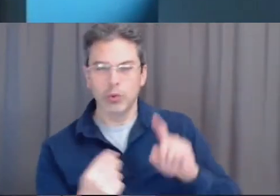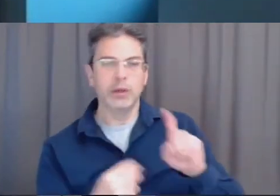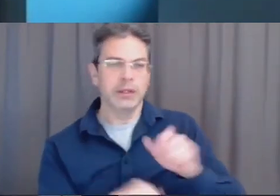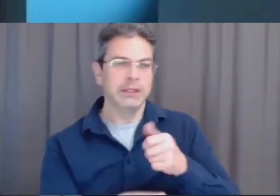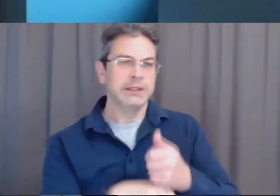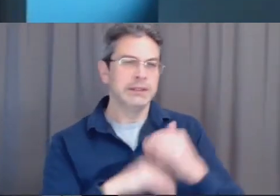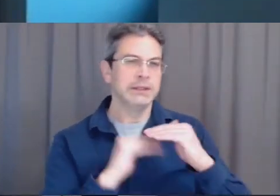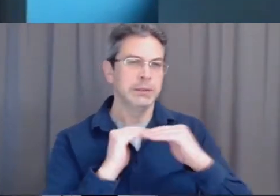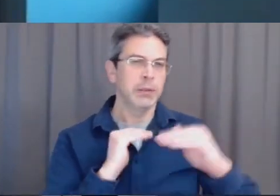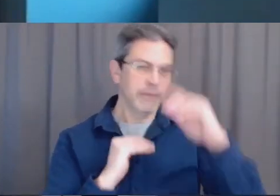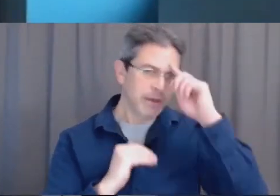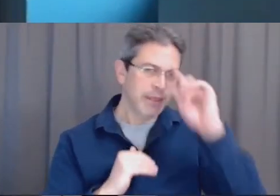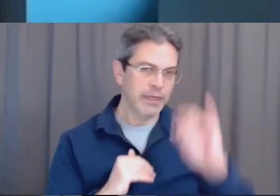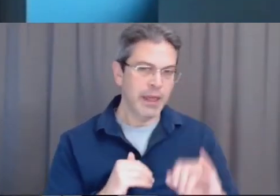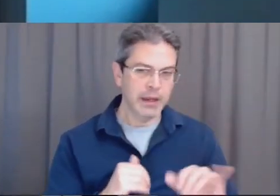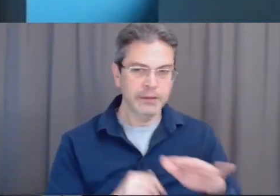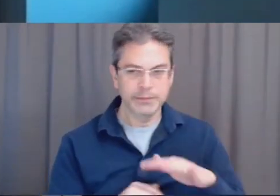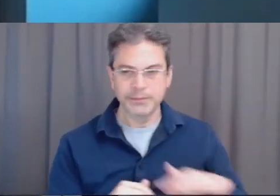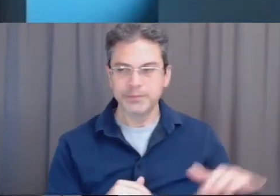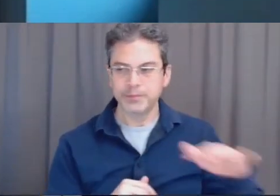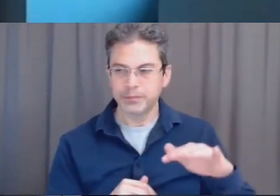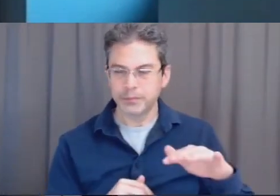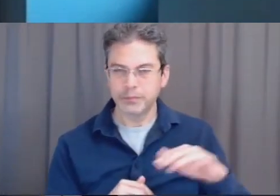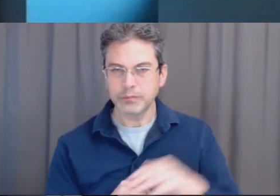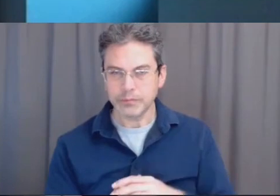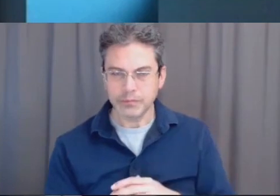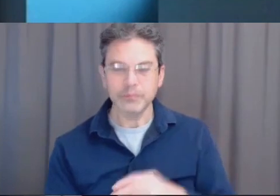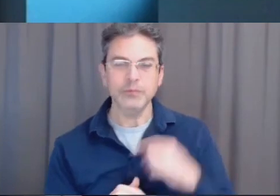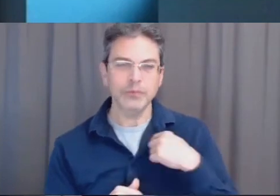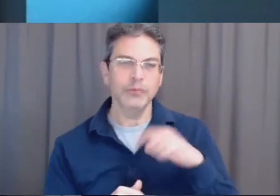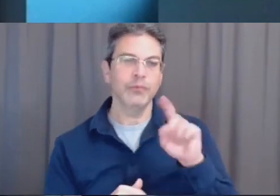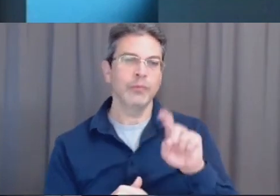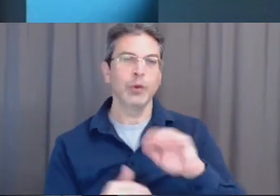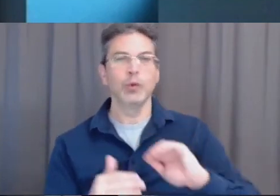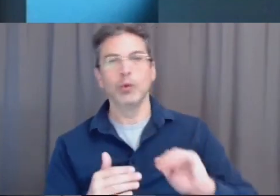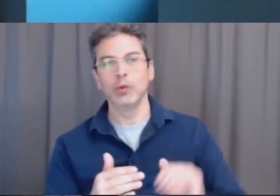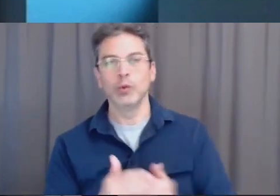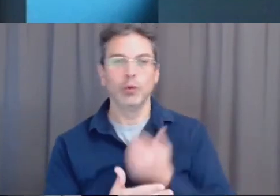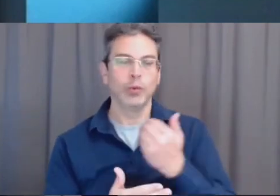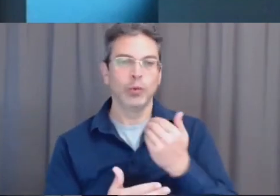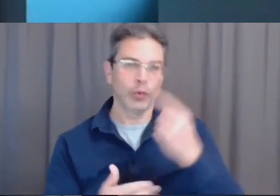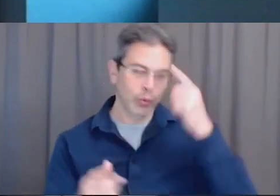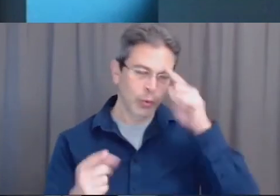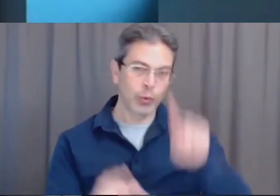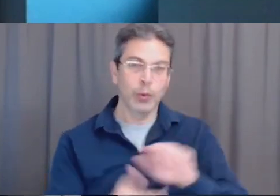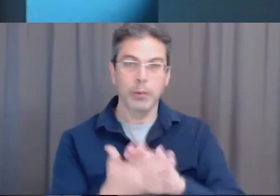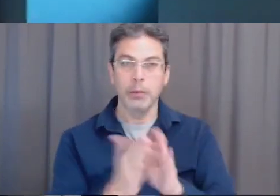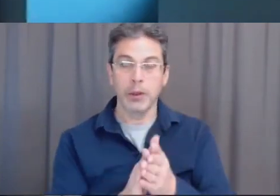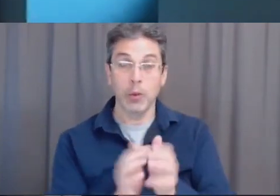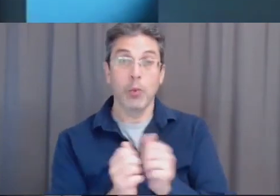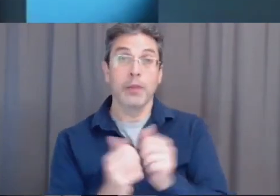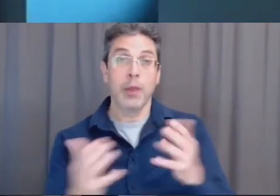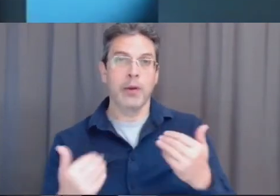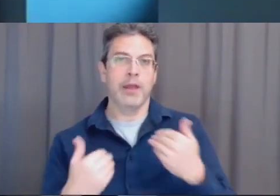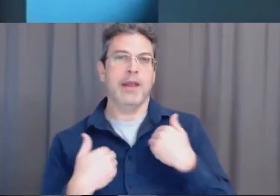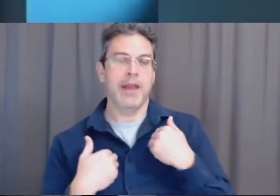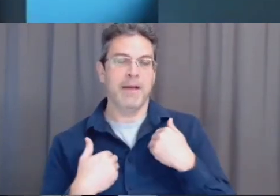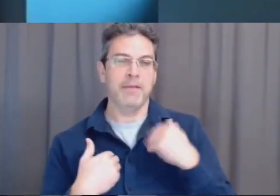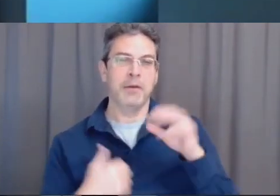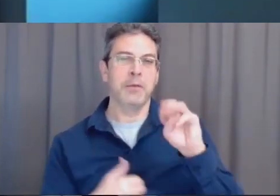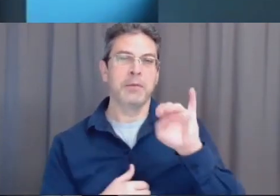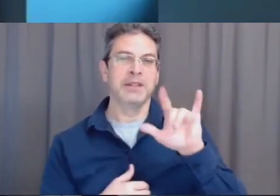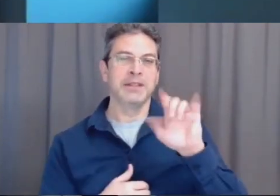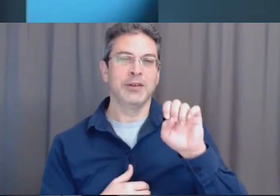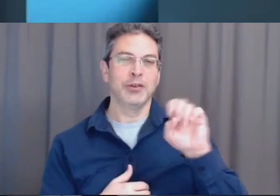environment. So we're looking for a new detente without having to go through things like the Cuban Missile Crisis to get there. I wouldn't call